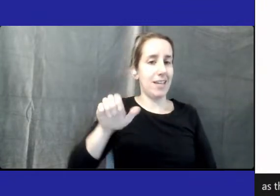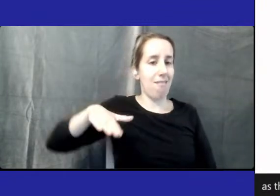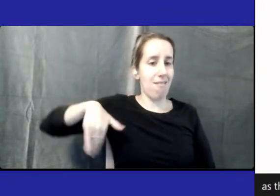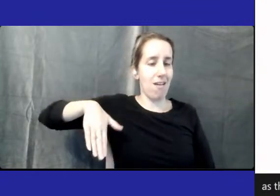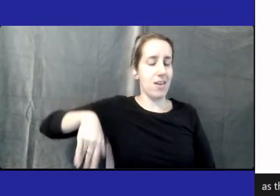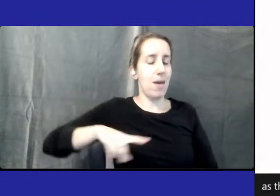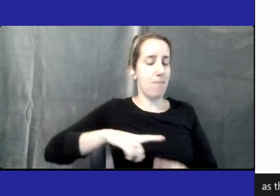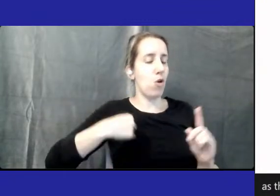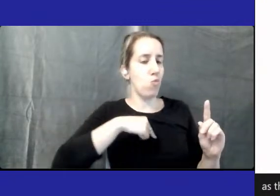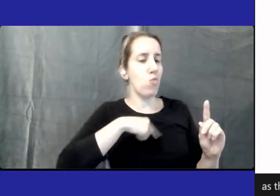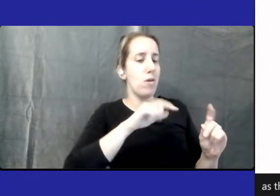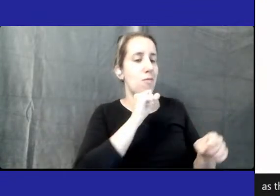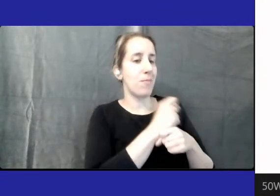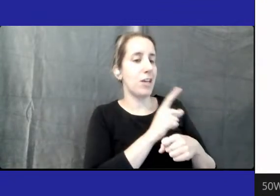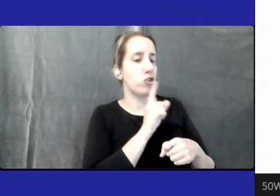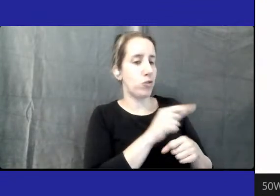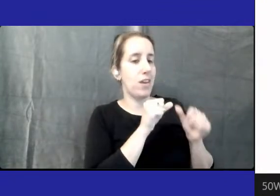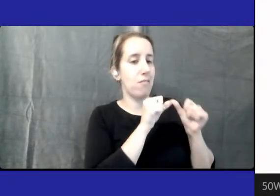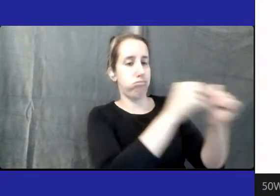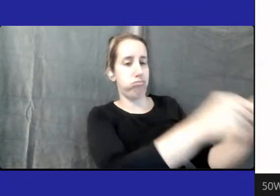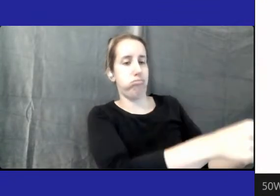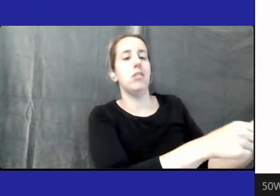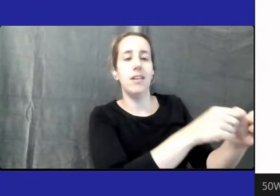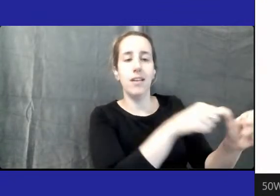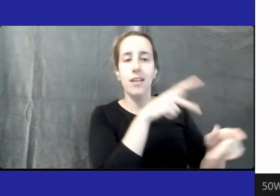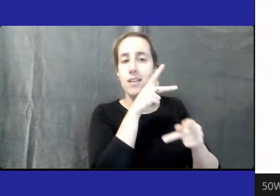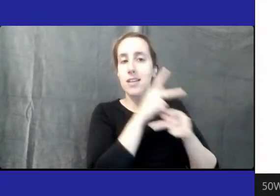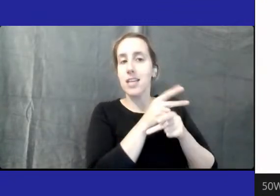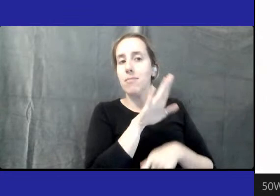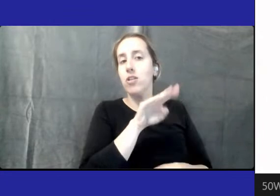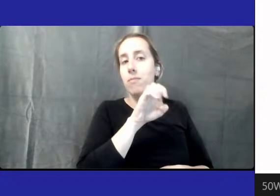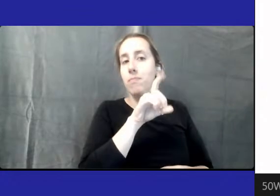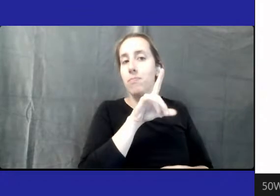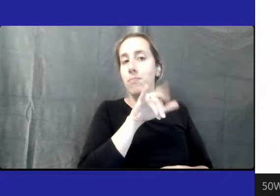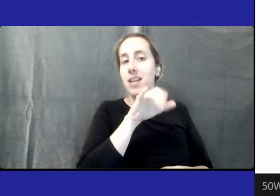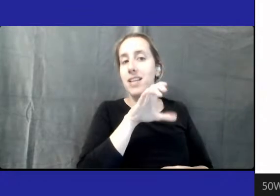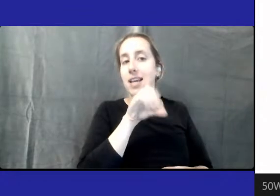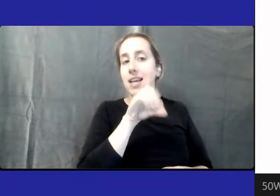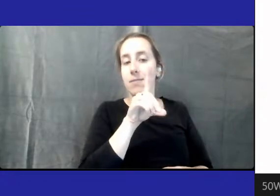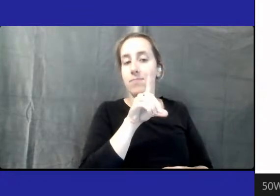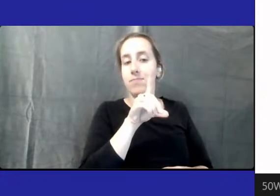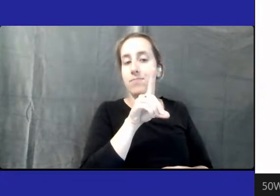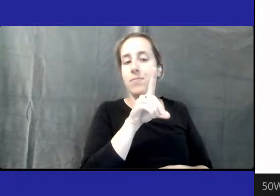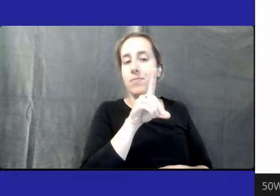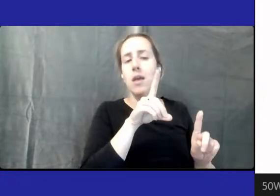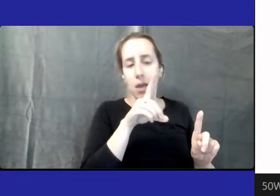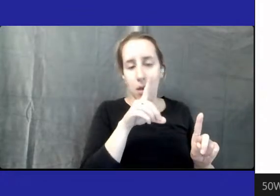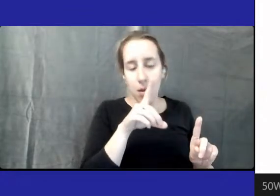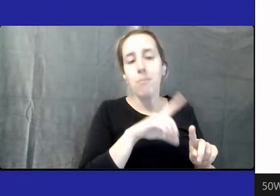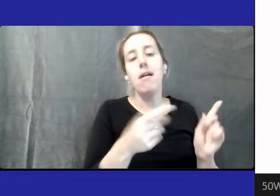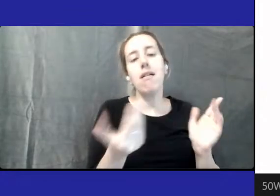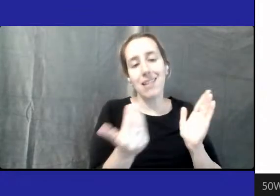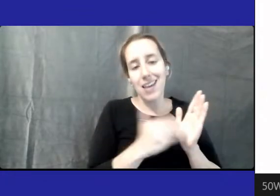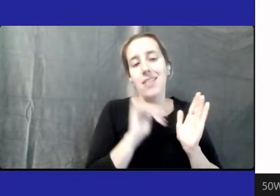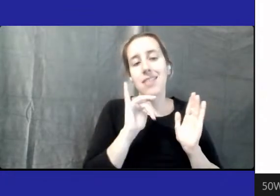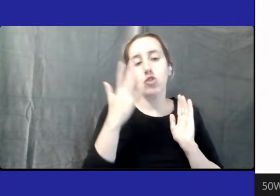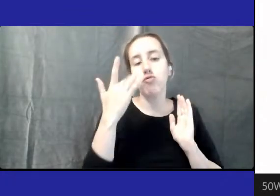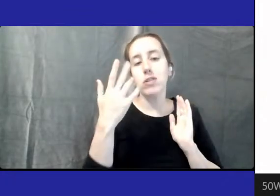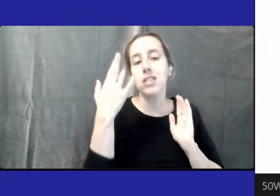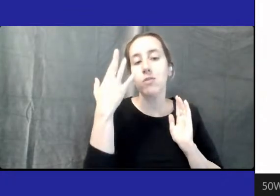that's why it's just proportionally low, because they have actually a high number of SSI coverage in addition to their